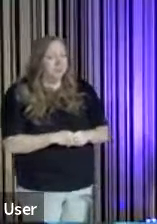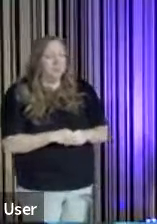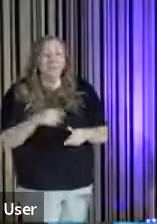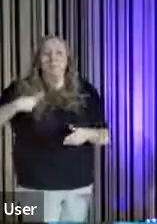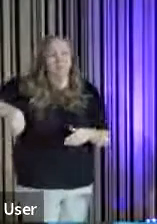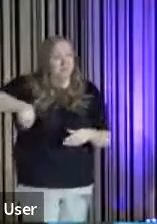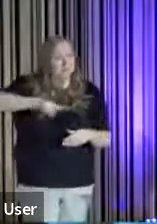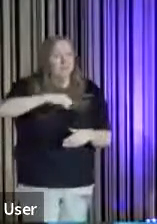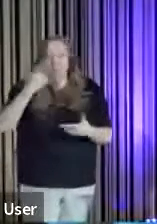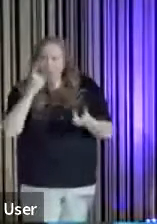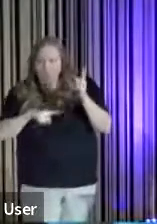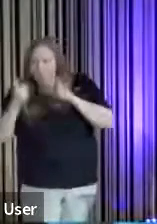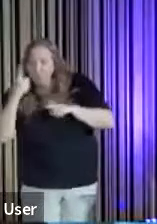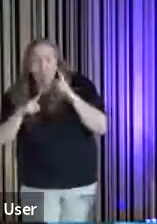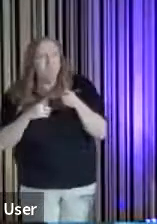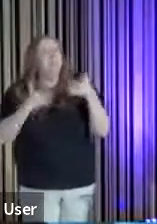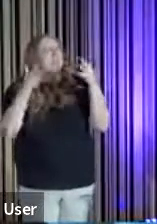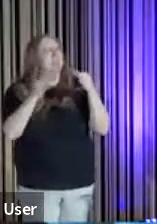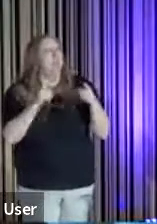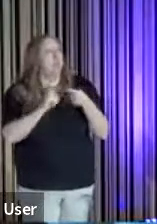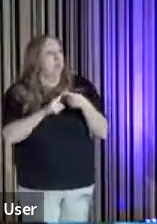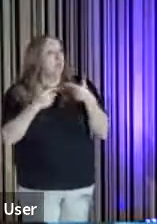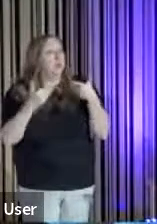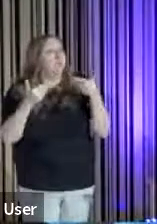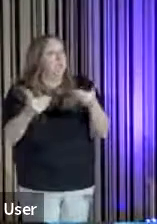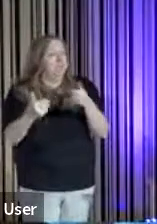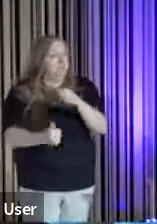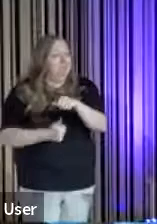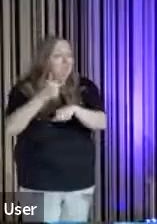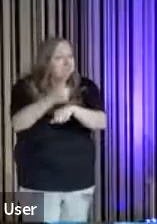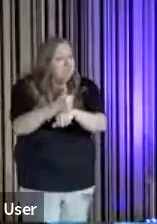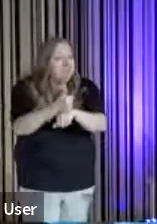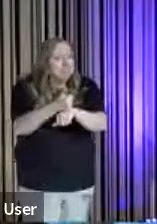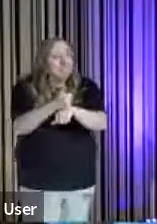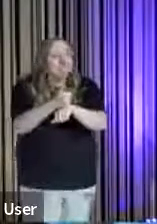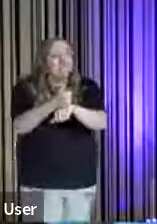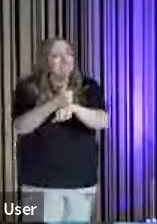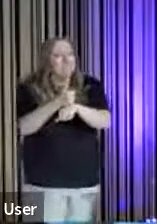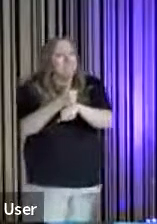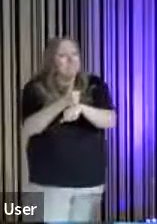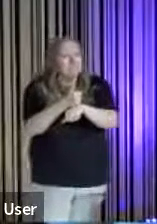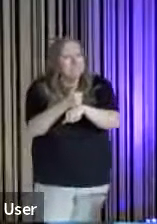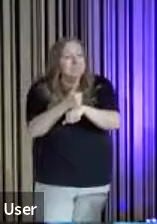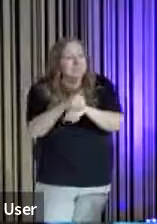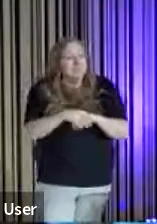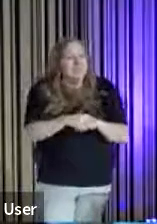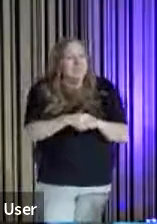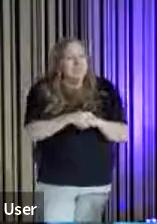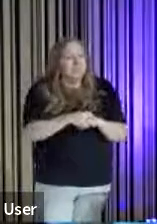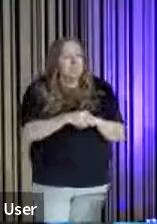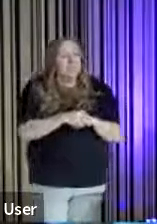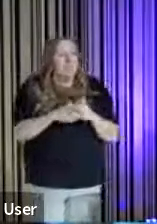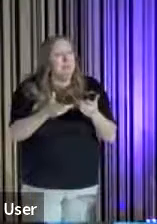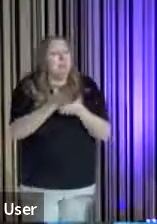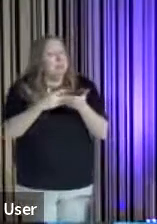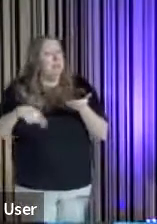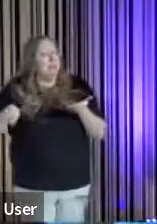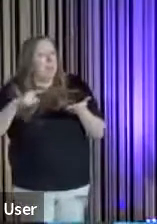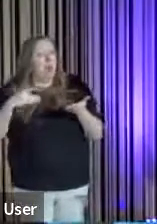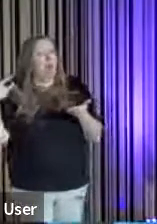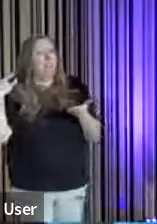decided they're not scientists at all, they are fashion designers, but decided to put some energy into the